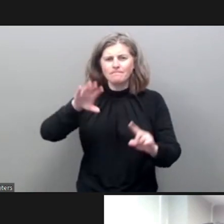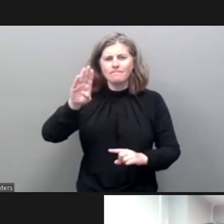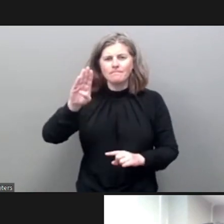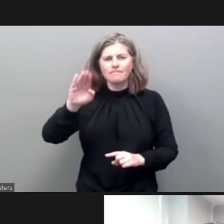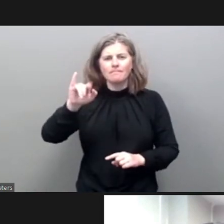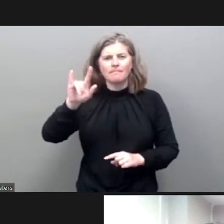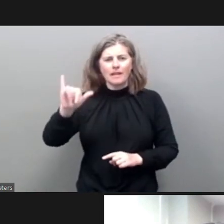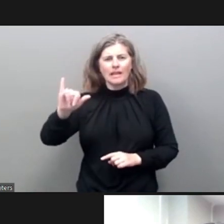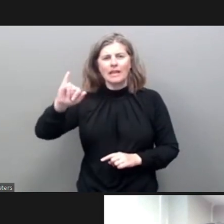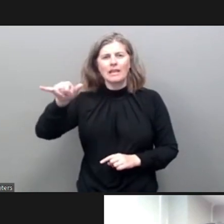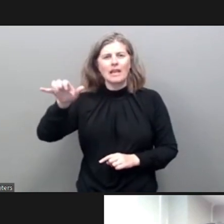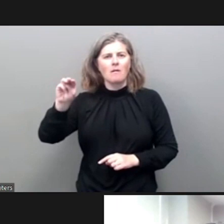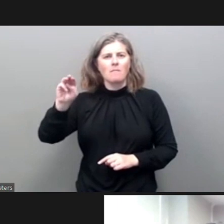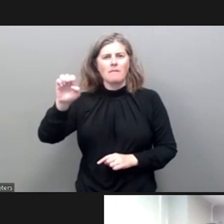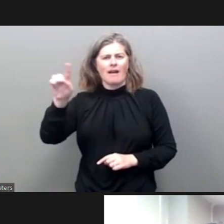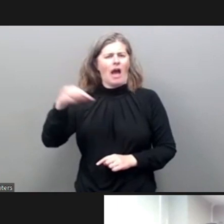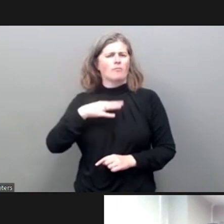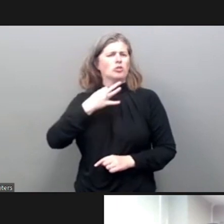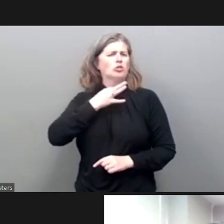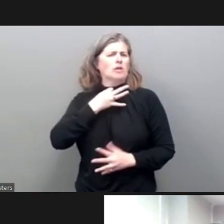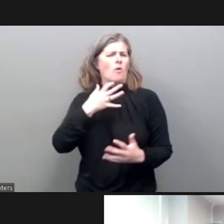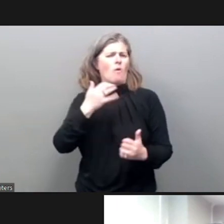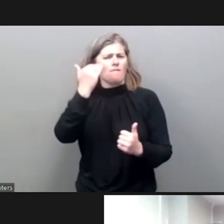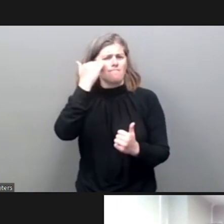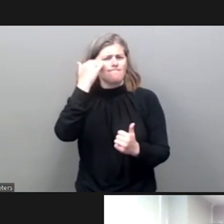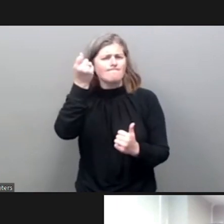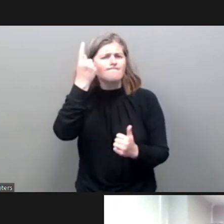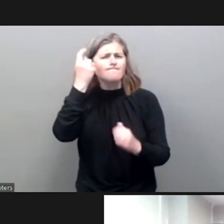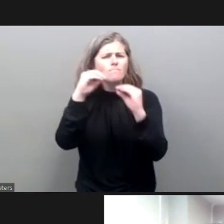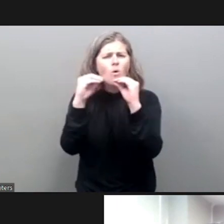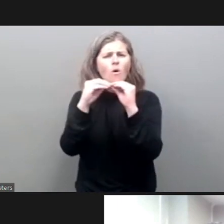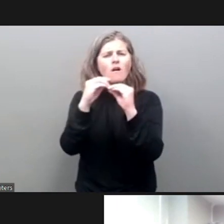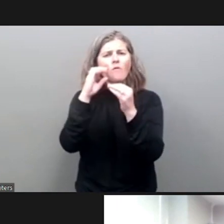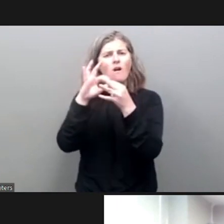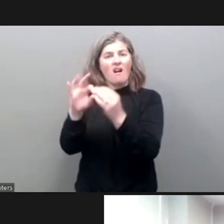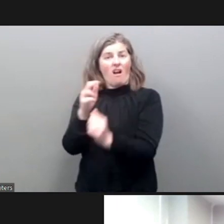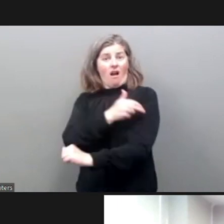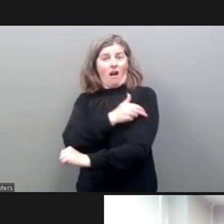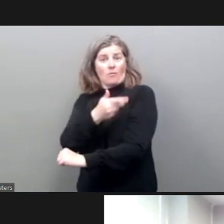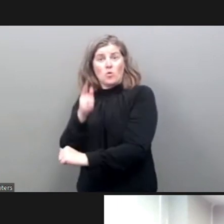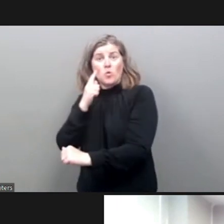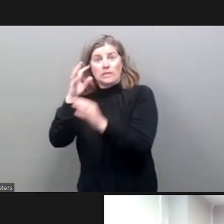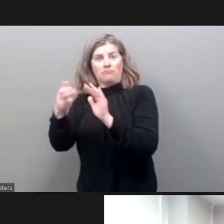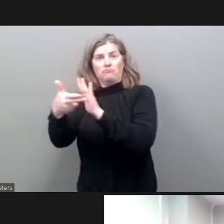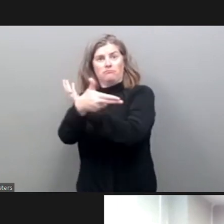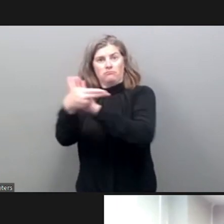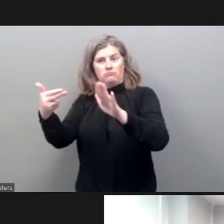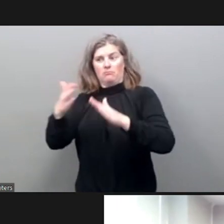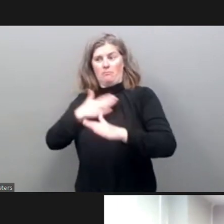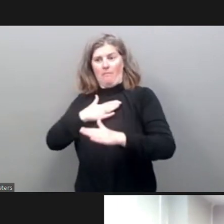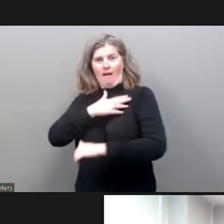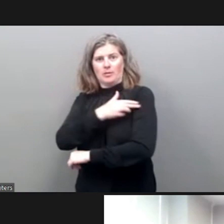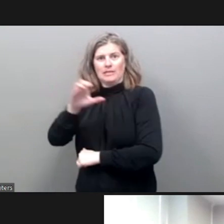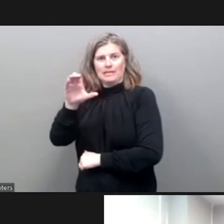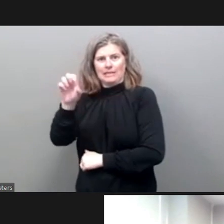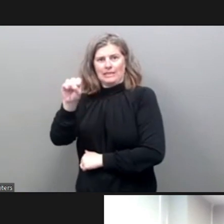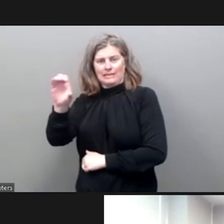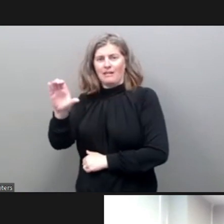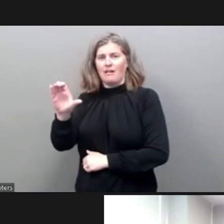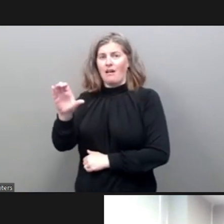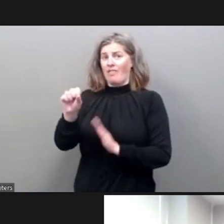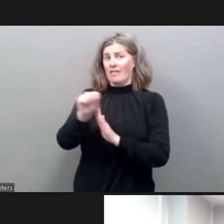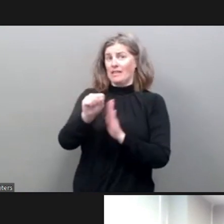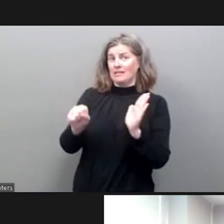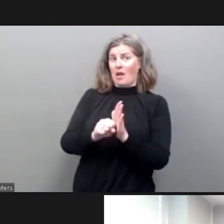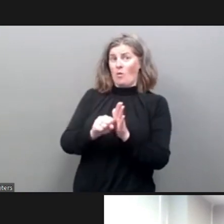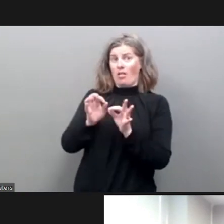Jimenez, because I'm curious to understand, for hospitals that move into CSC, just to confirm that the state will extend